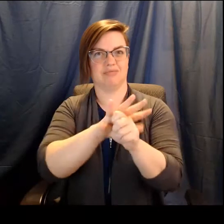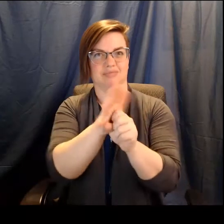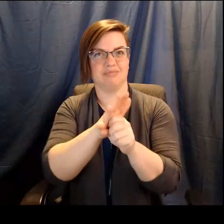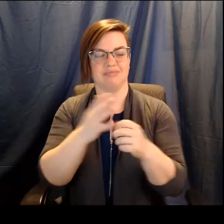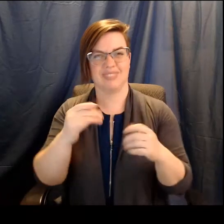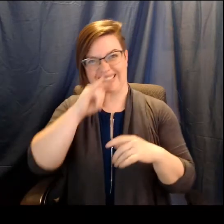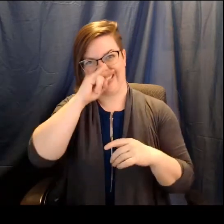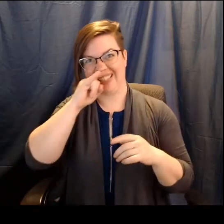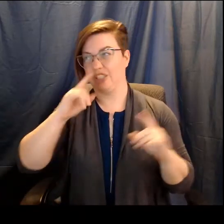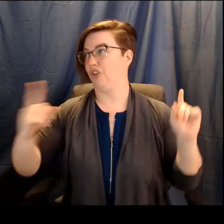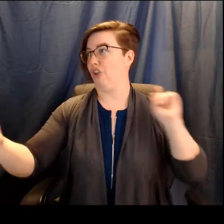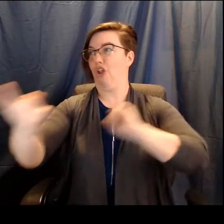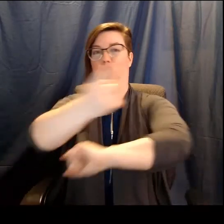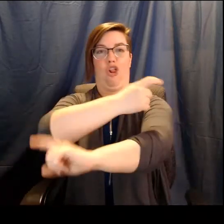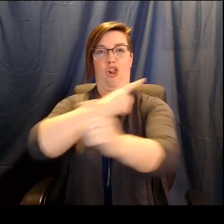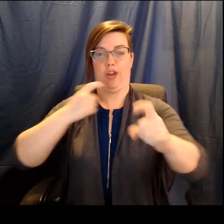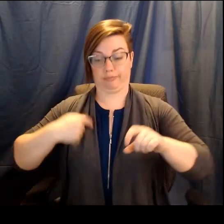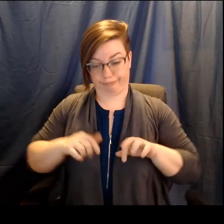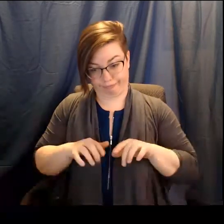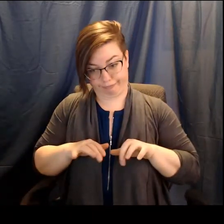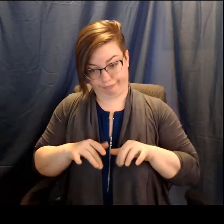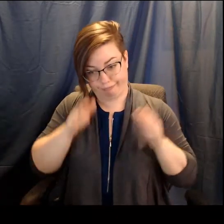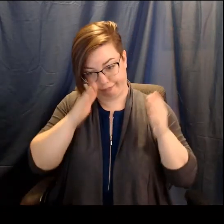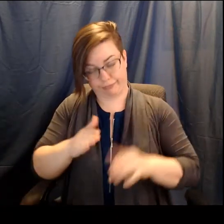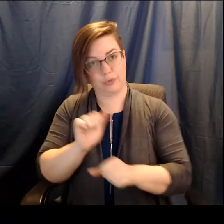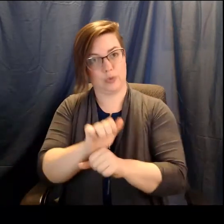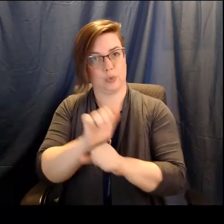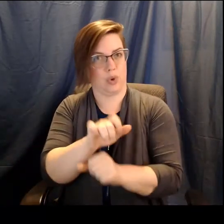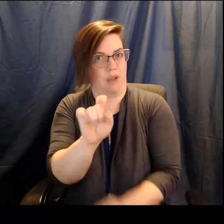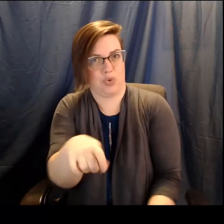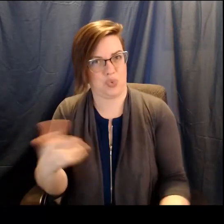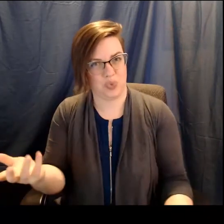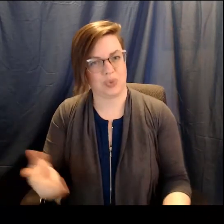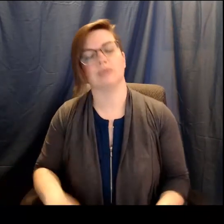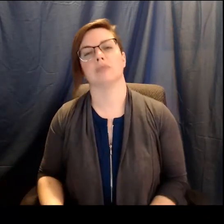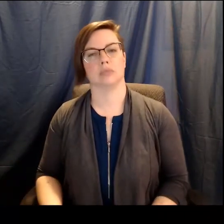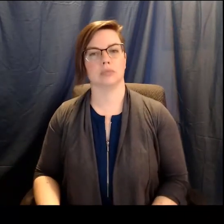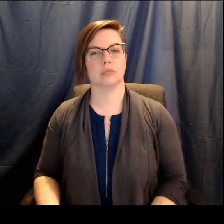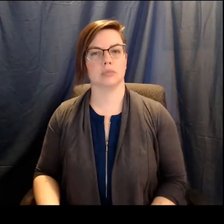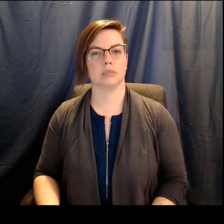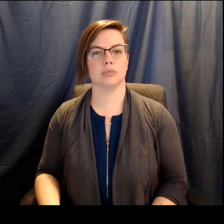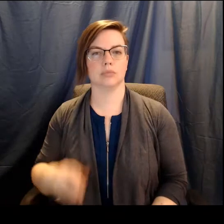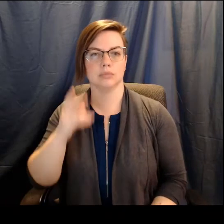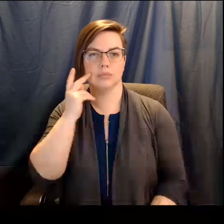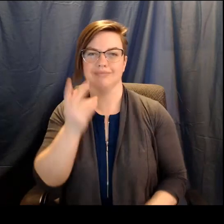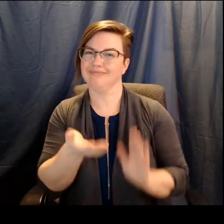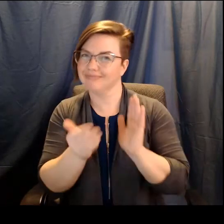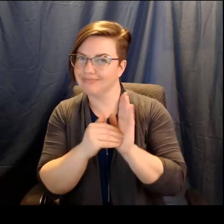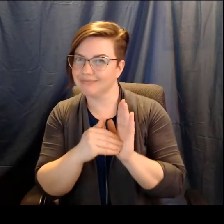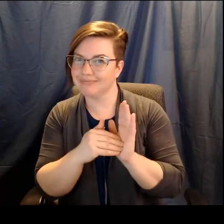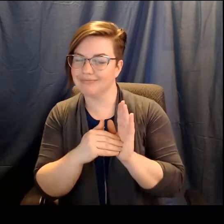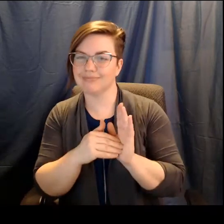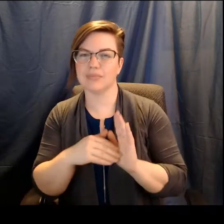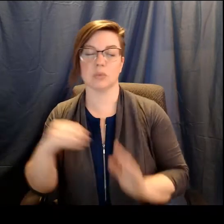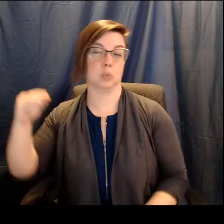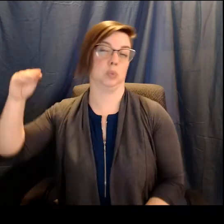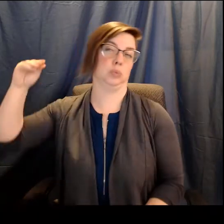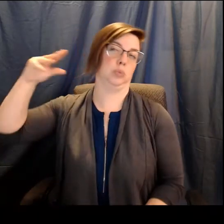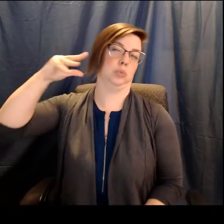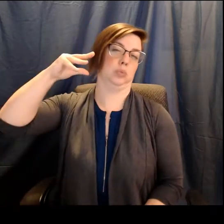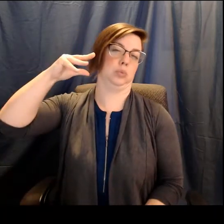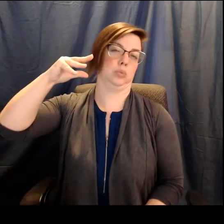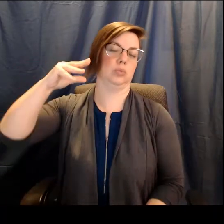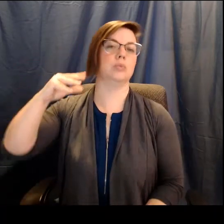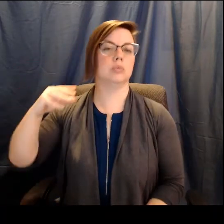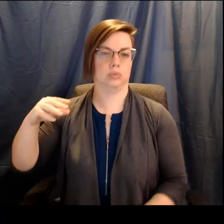right? But all those circles are again highlighting things like the lights behind her, so her eyes are going to squint.